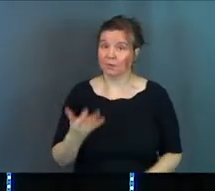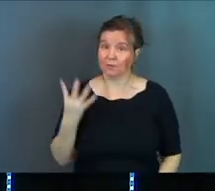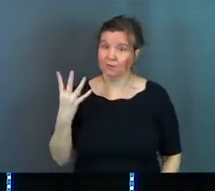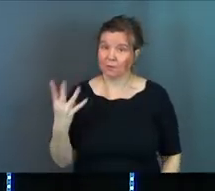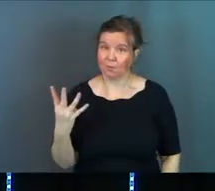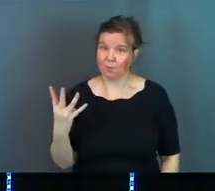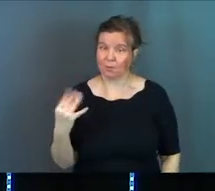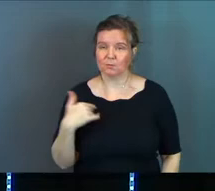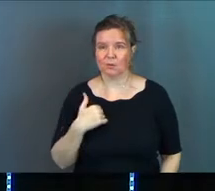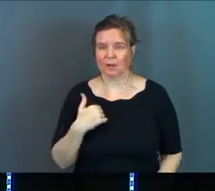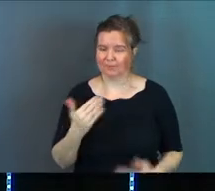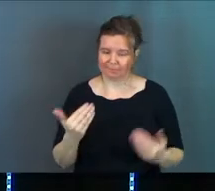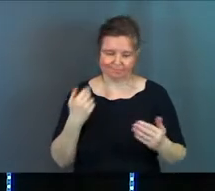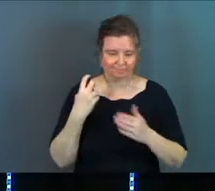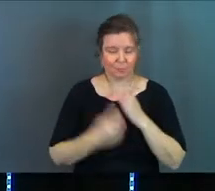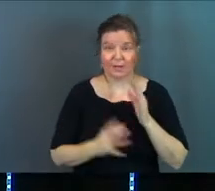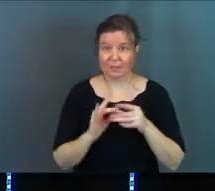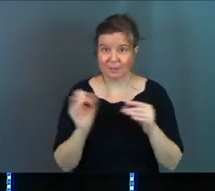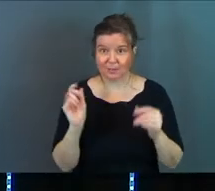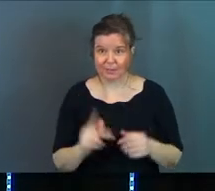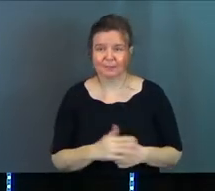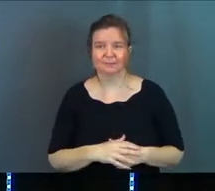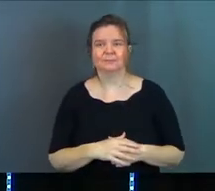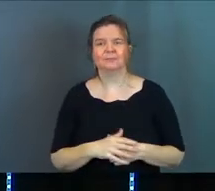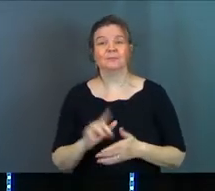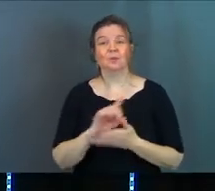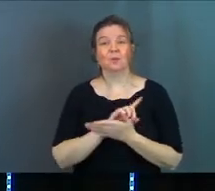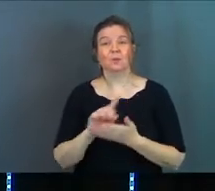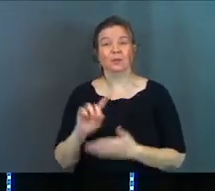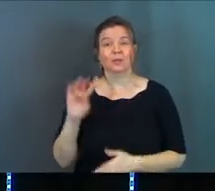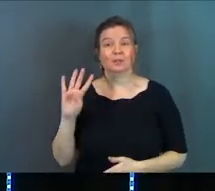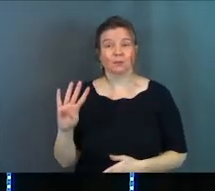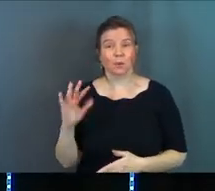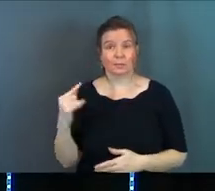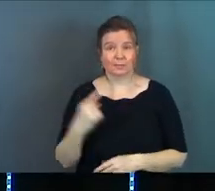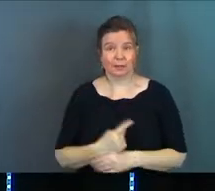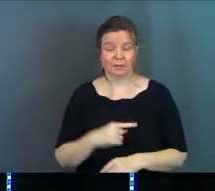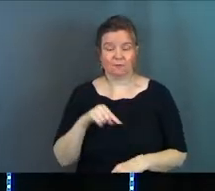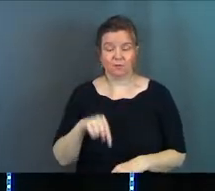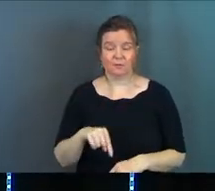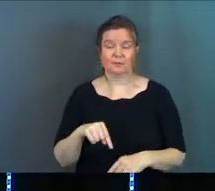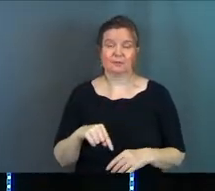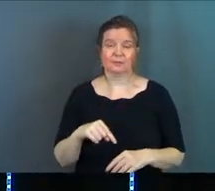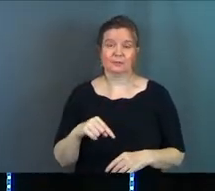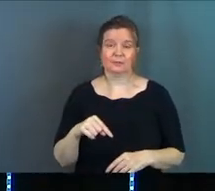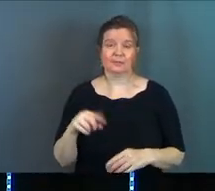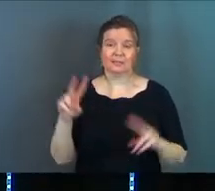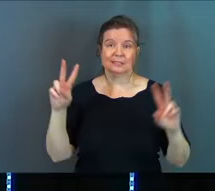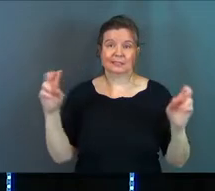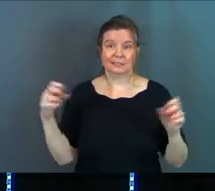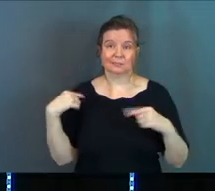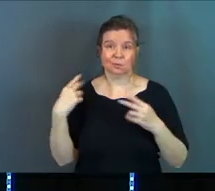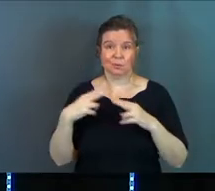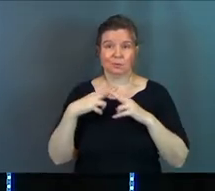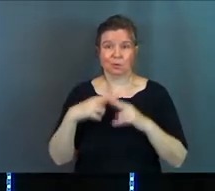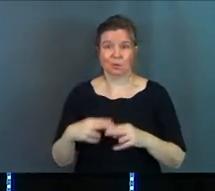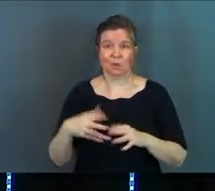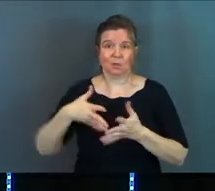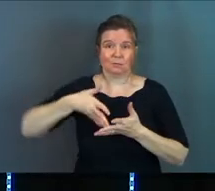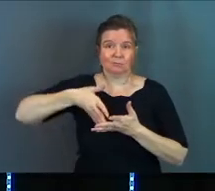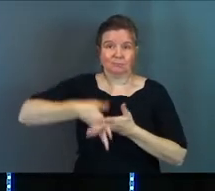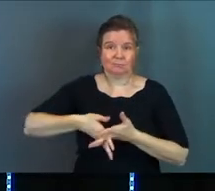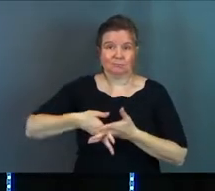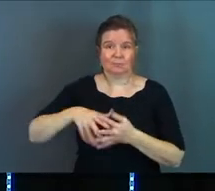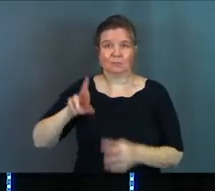four today. So I'm just going to go right into the message. Okay. We are in week four today on this series we've been calling